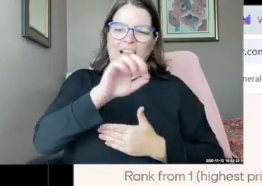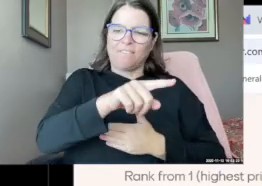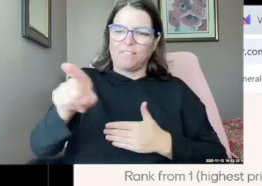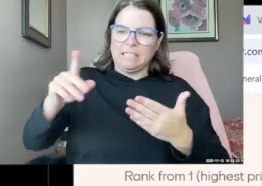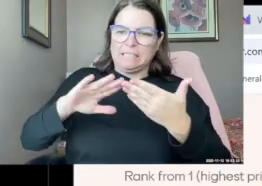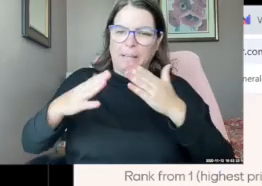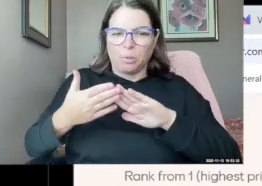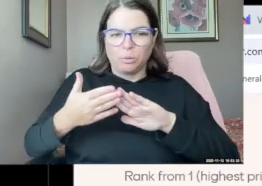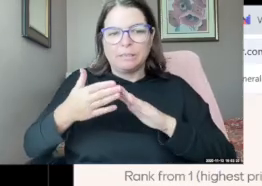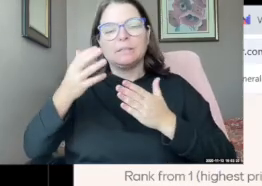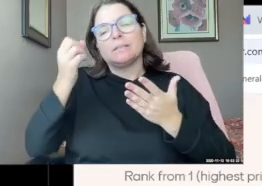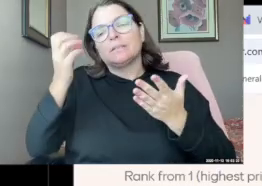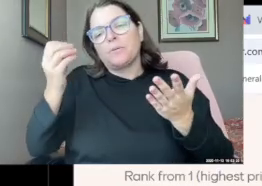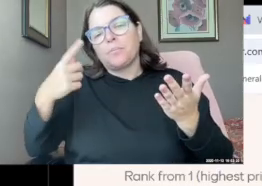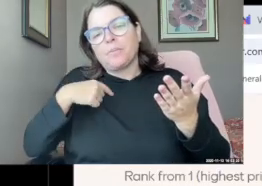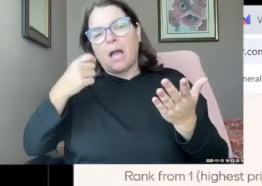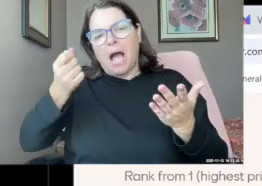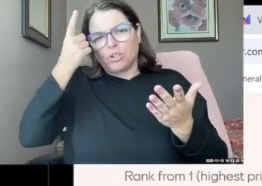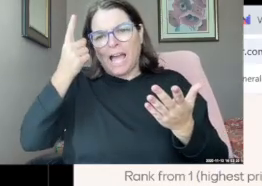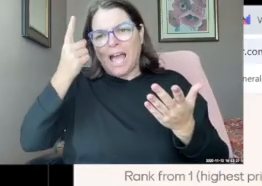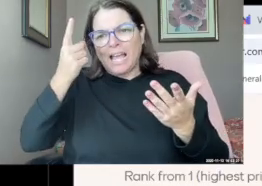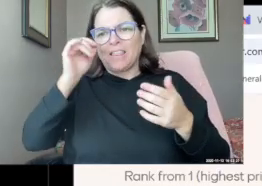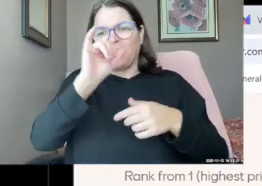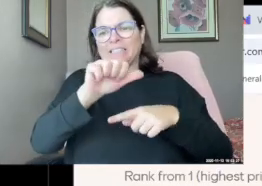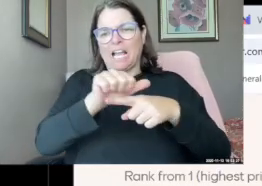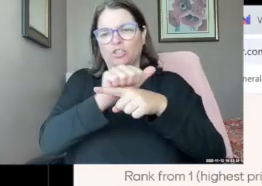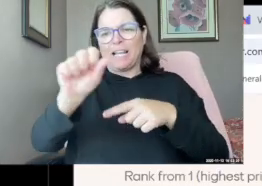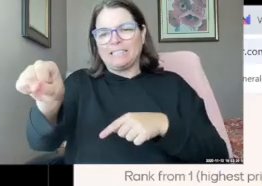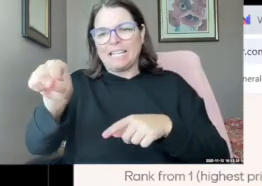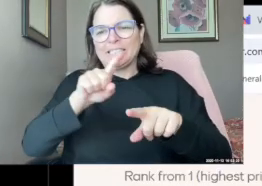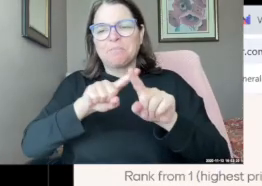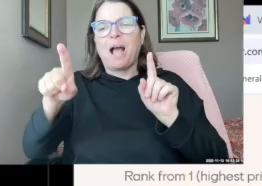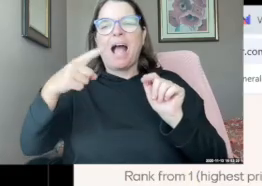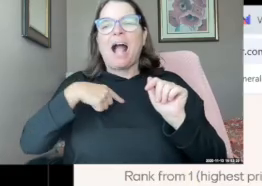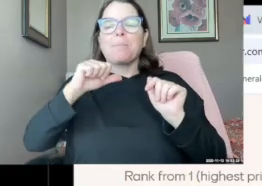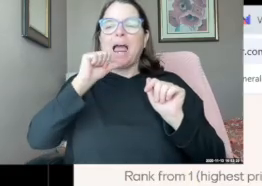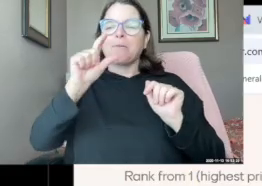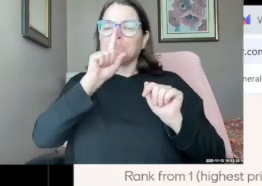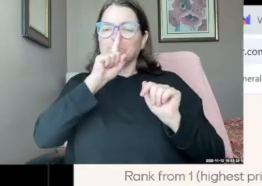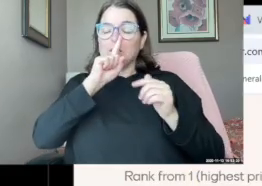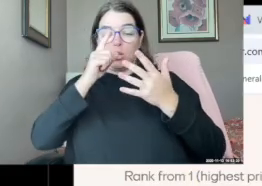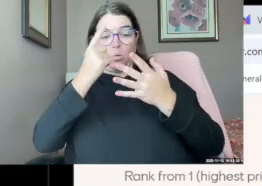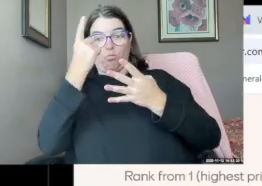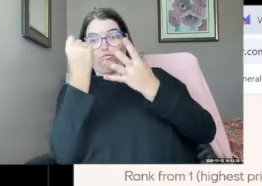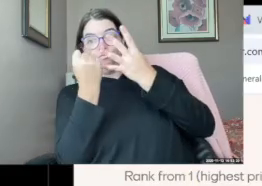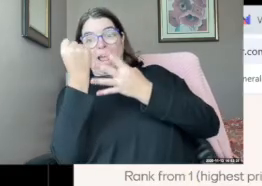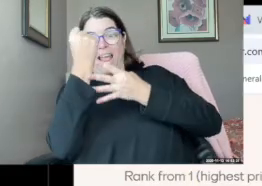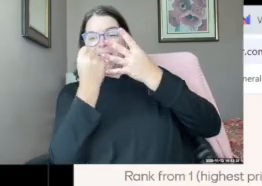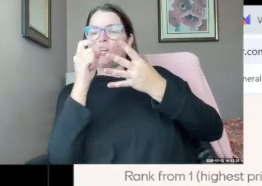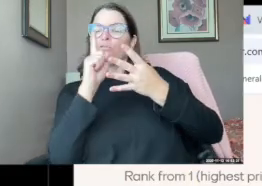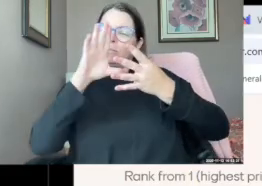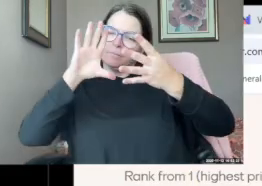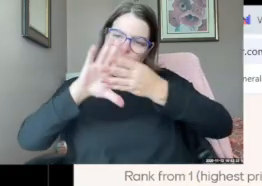the needs of historically marginalized communities. So, you know, I understand the exercise, but I